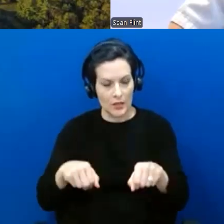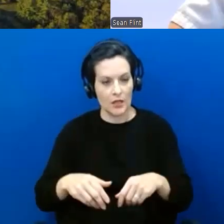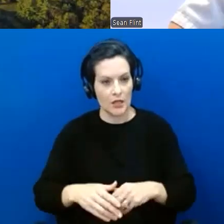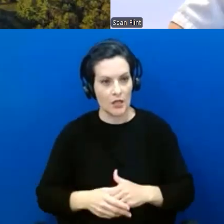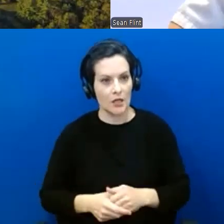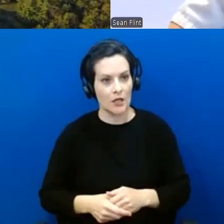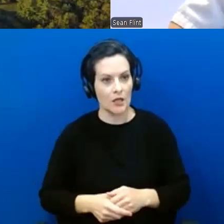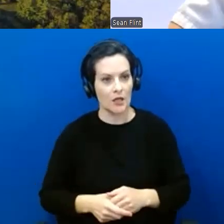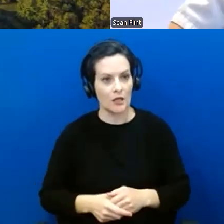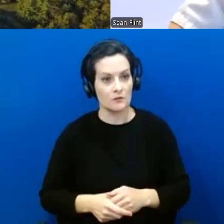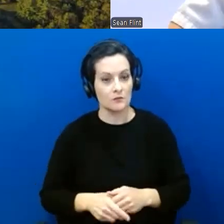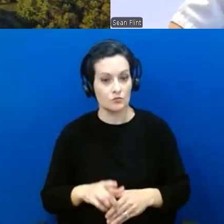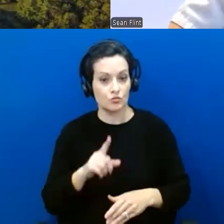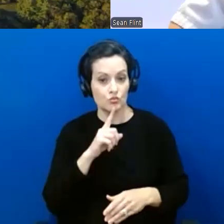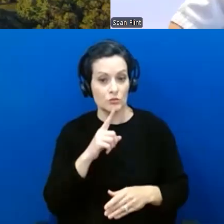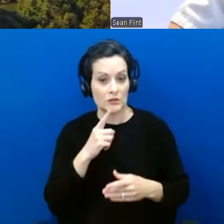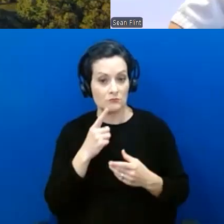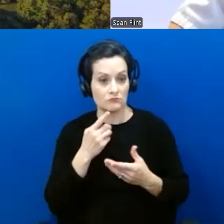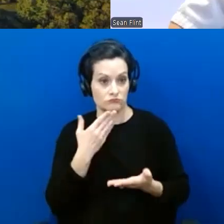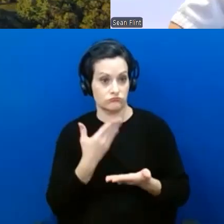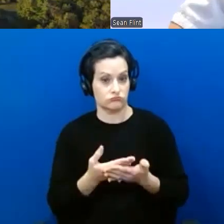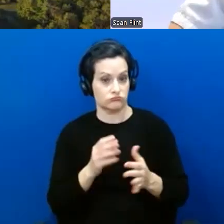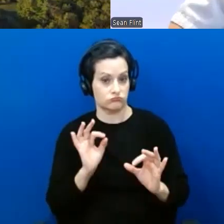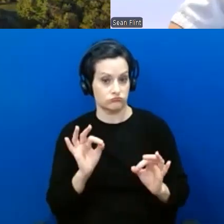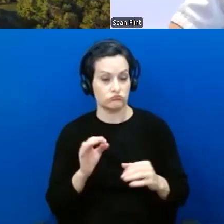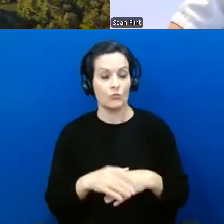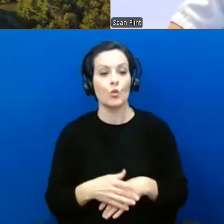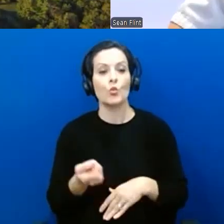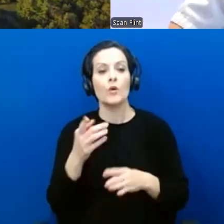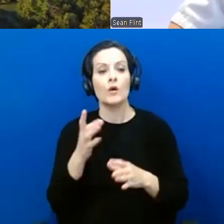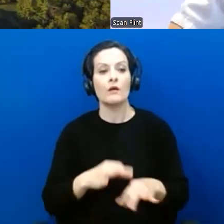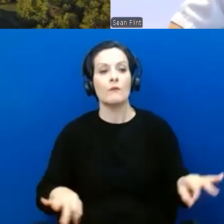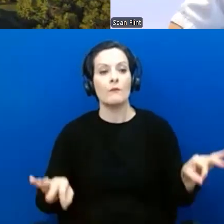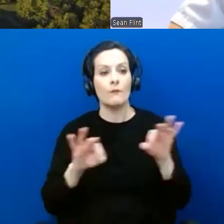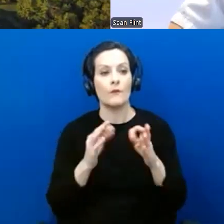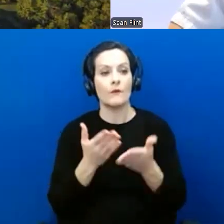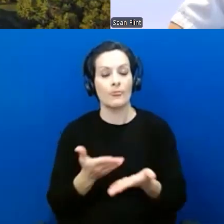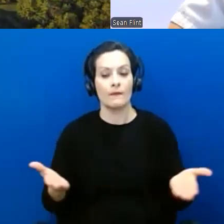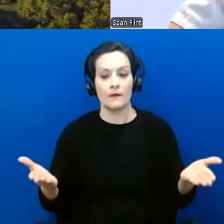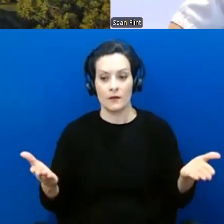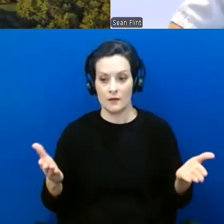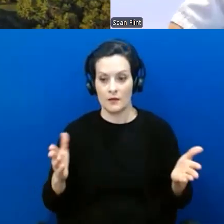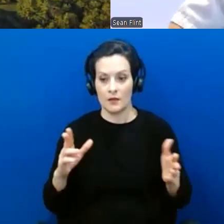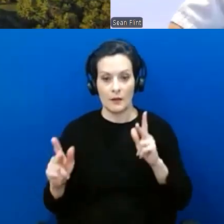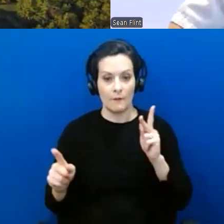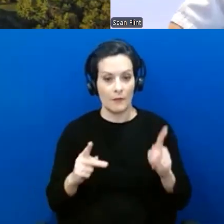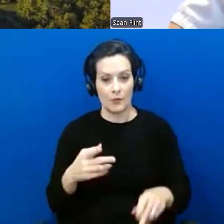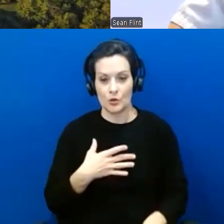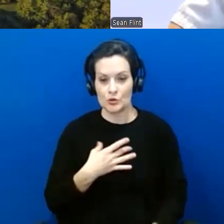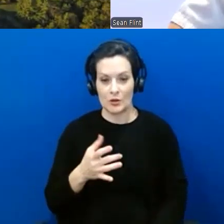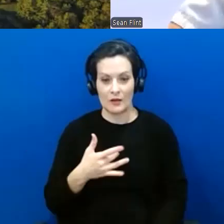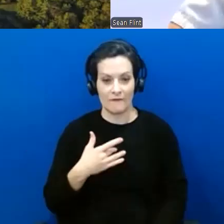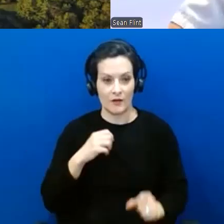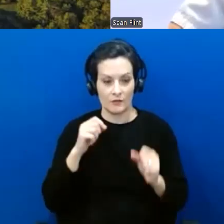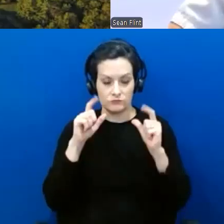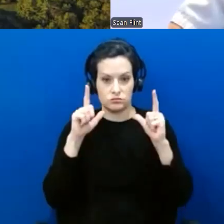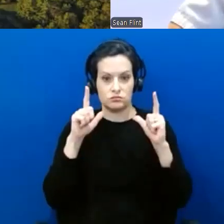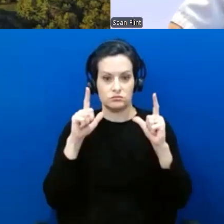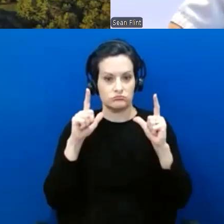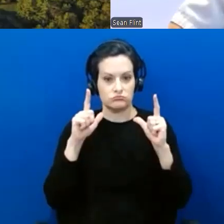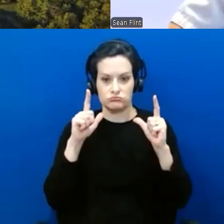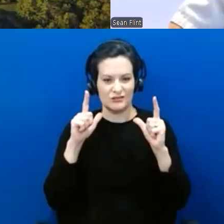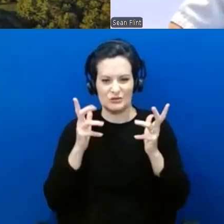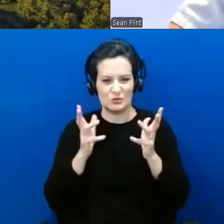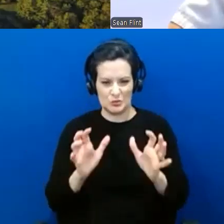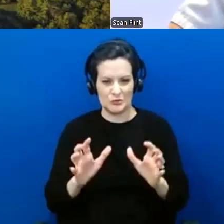can be very effective. I think that one really important part of it is people do not like to be surprised. And